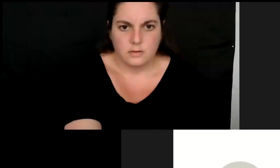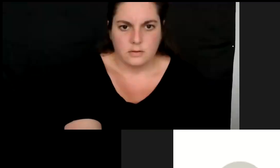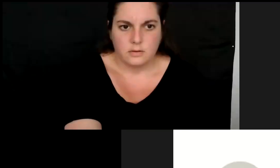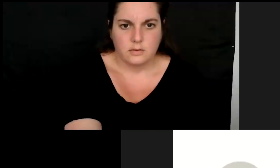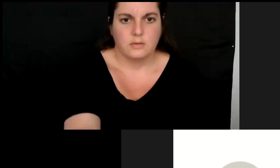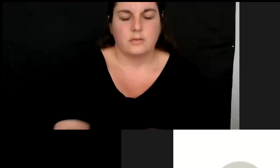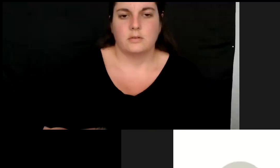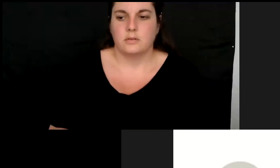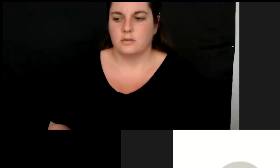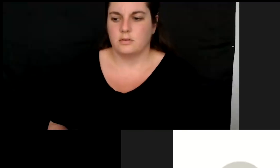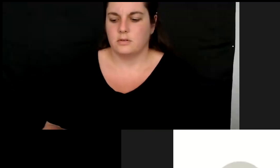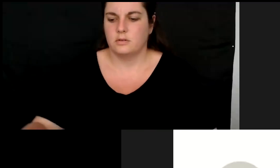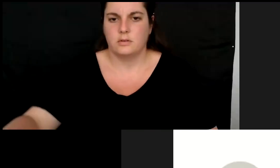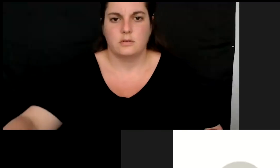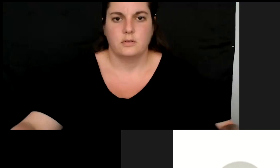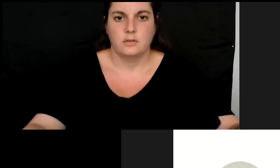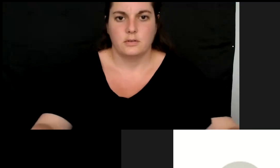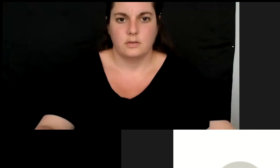Good afternoon, everybody.